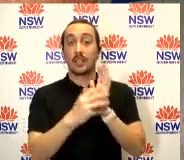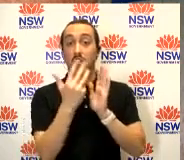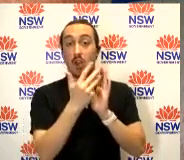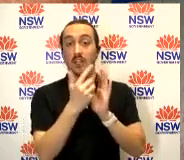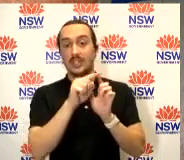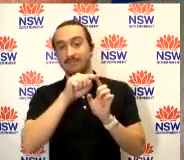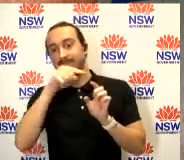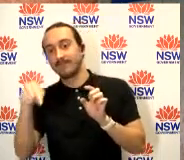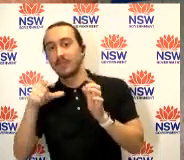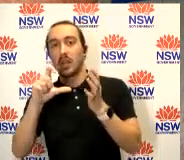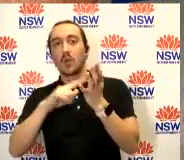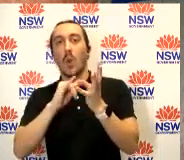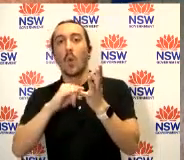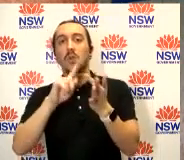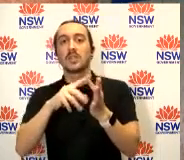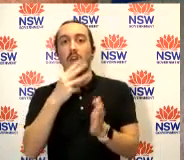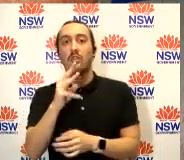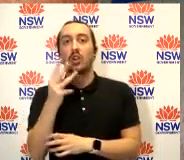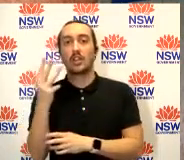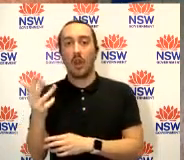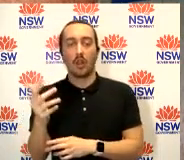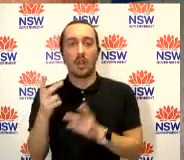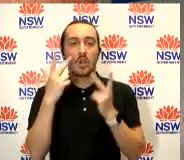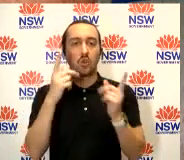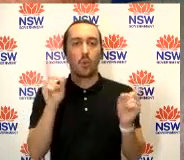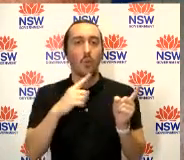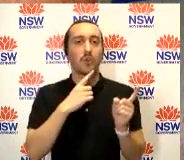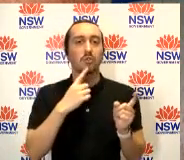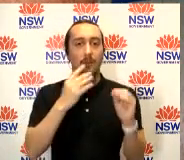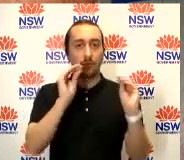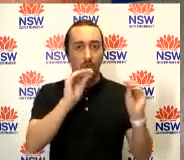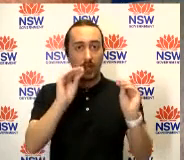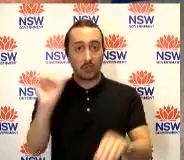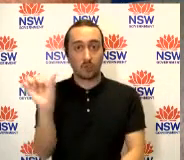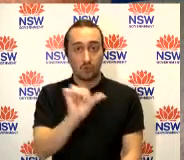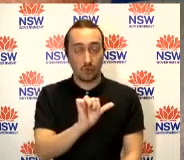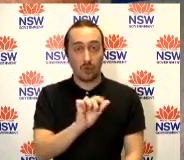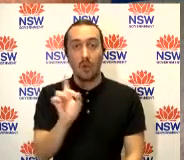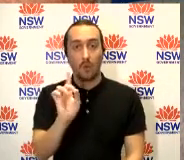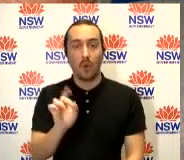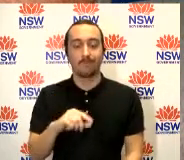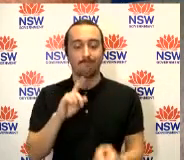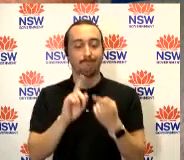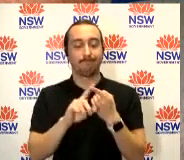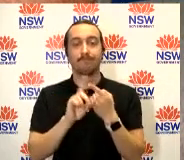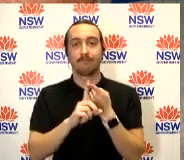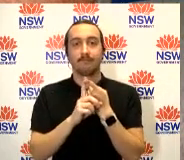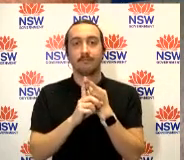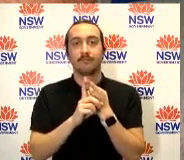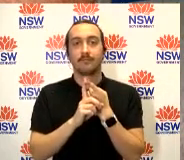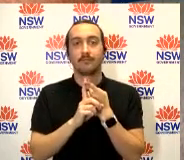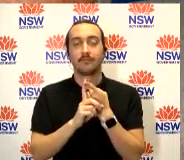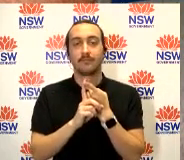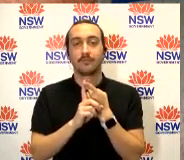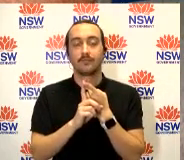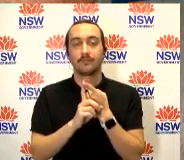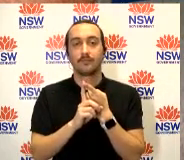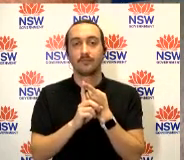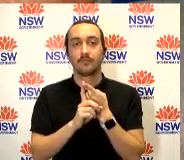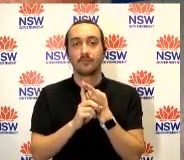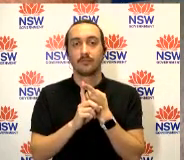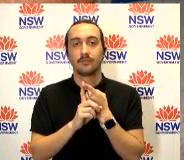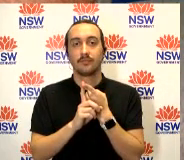of training is required from a general basis. So the first thing that you need to take into